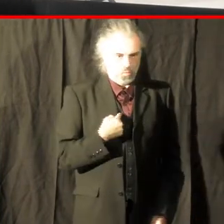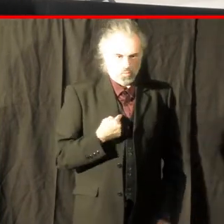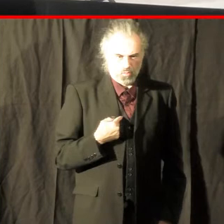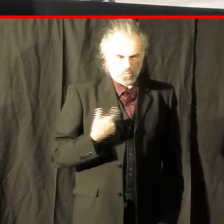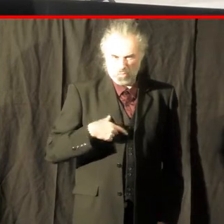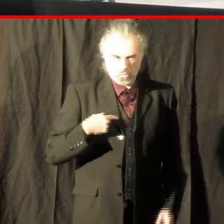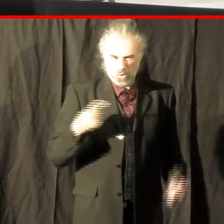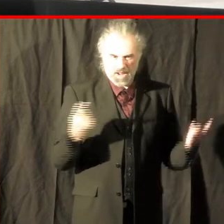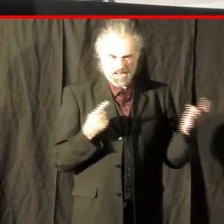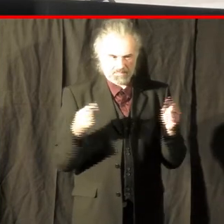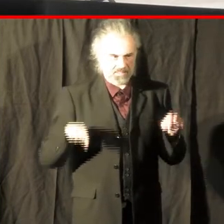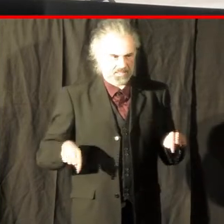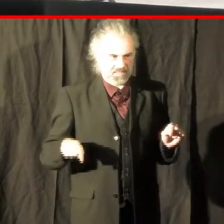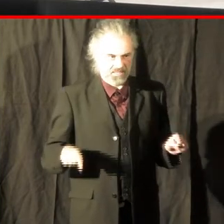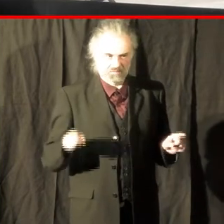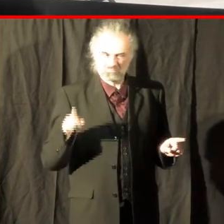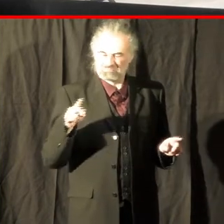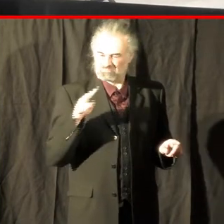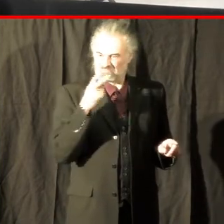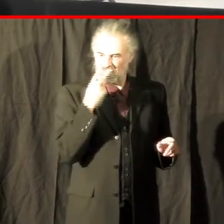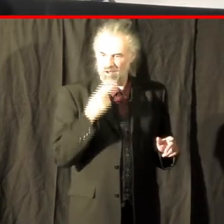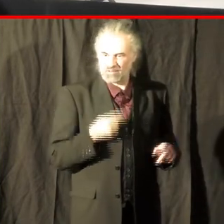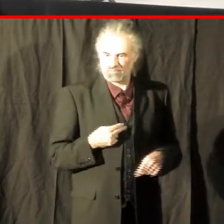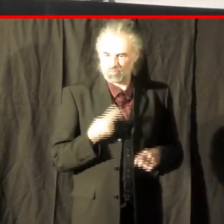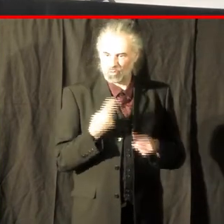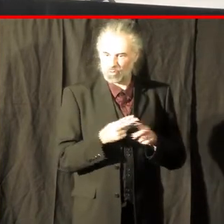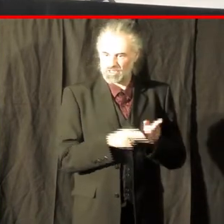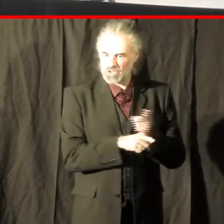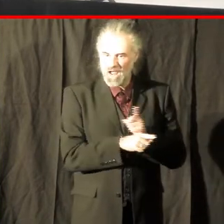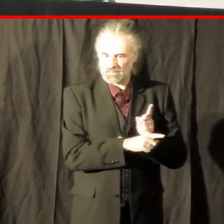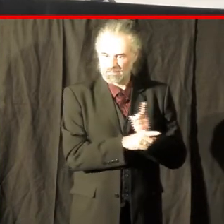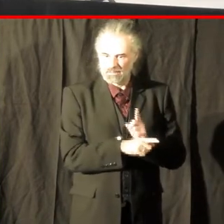come tonight? Have a quick chat.